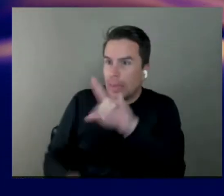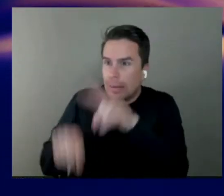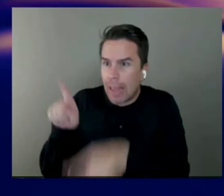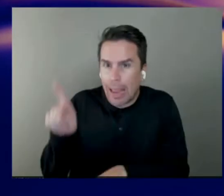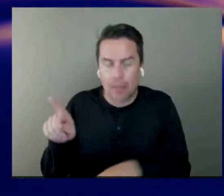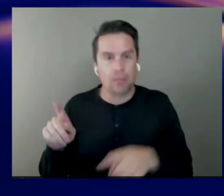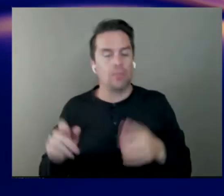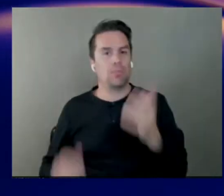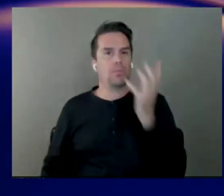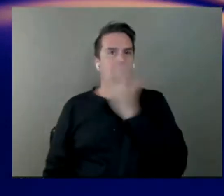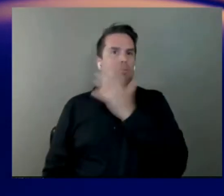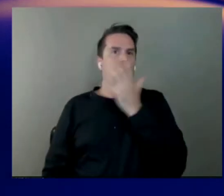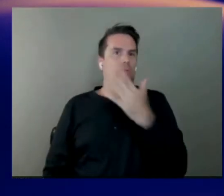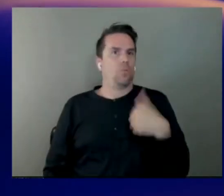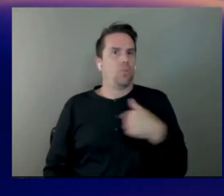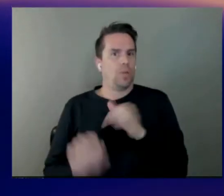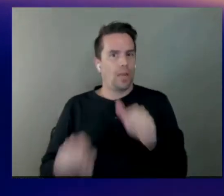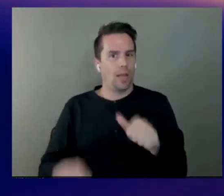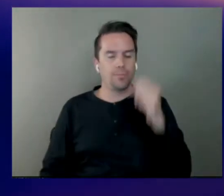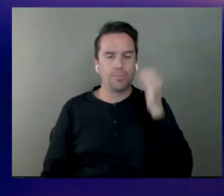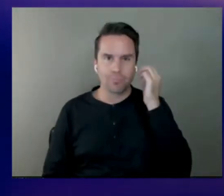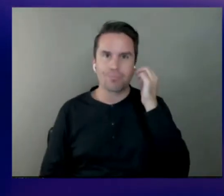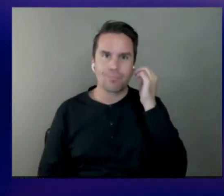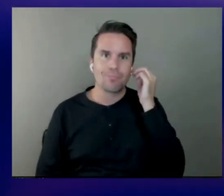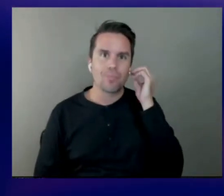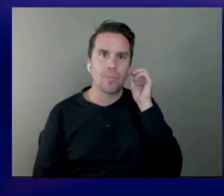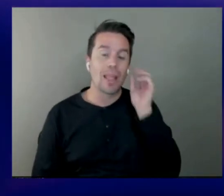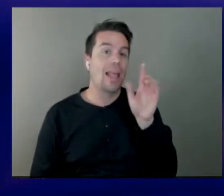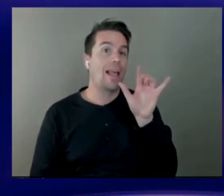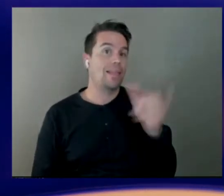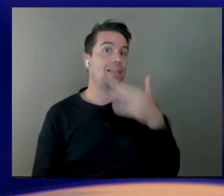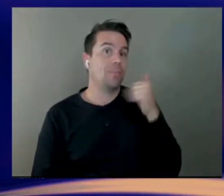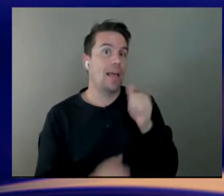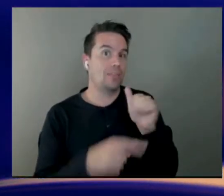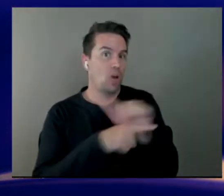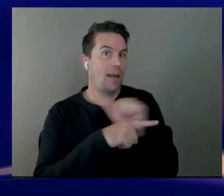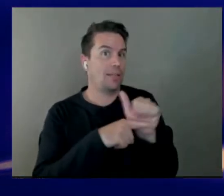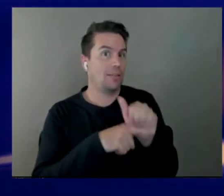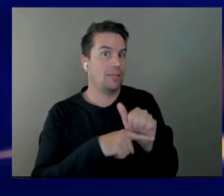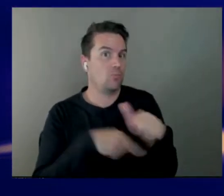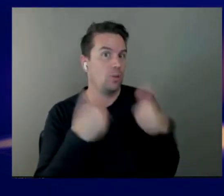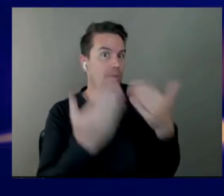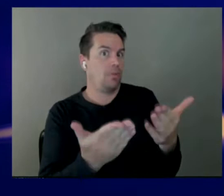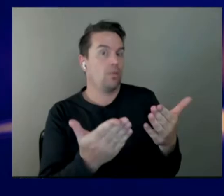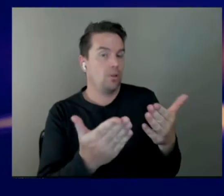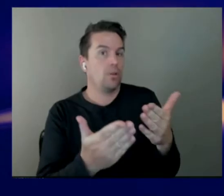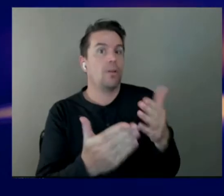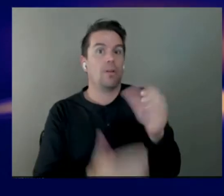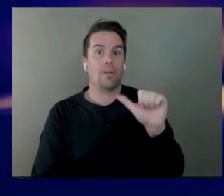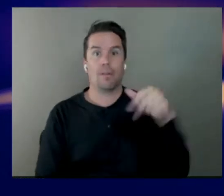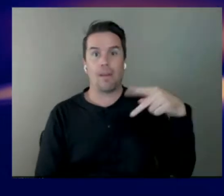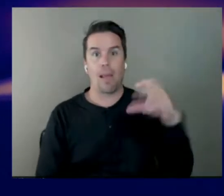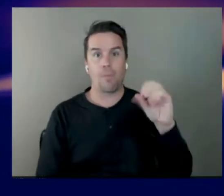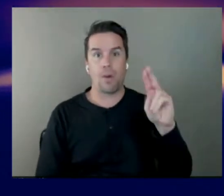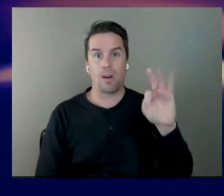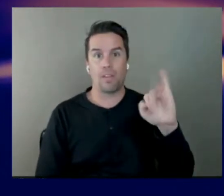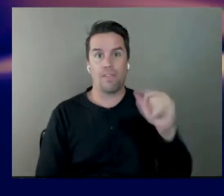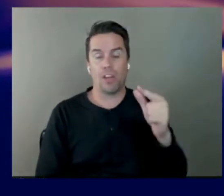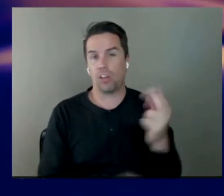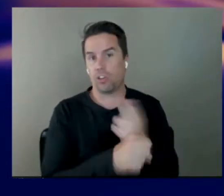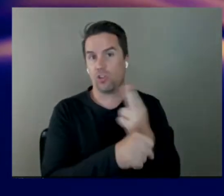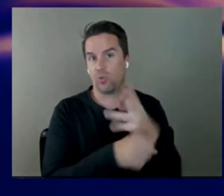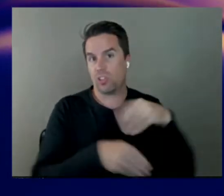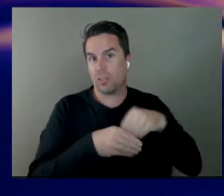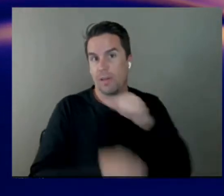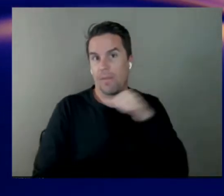that is a recommended best practice. AppConfig is actually used internally inside of Amazon very extensively. We're actually a top 30 service inside